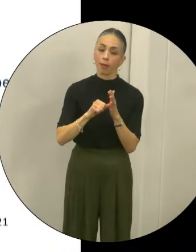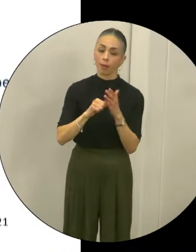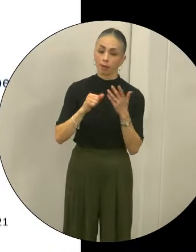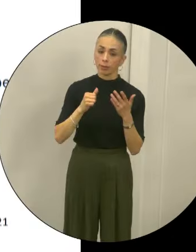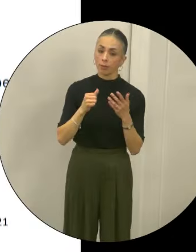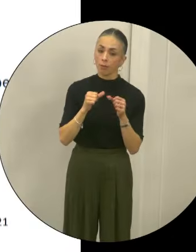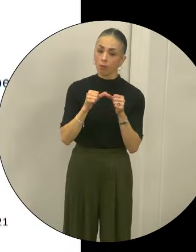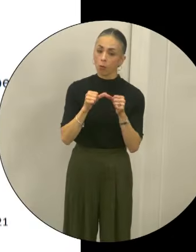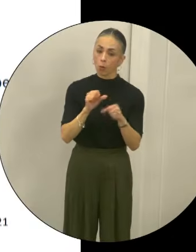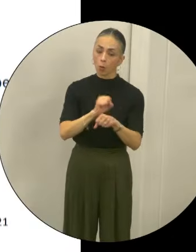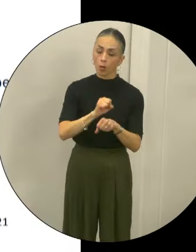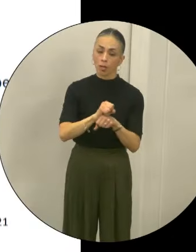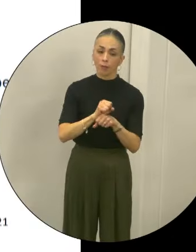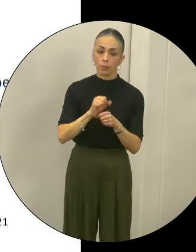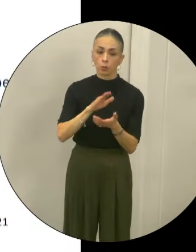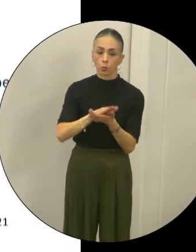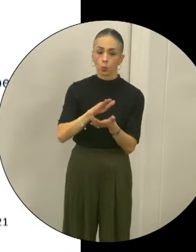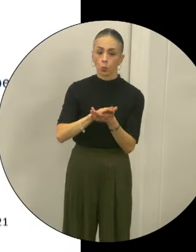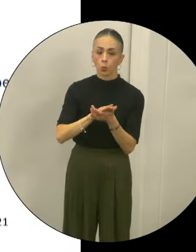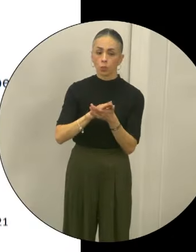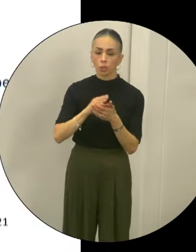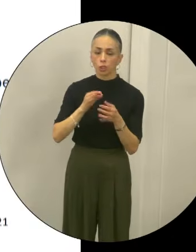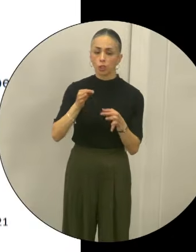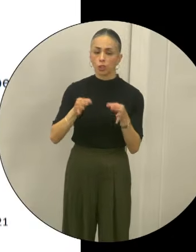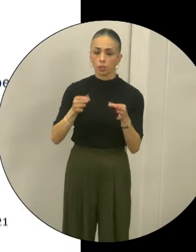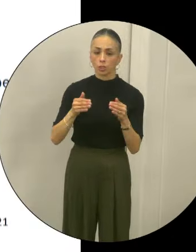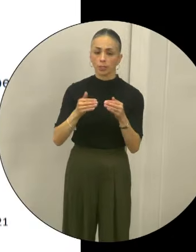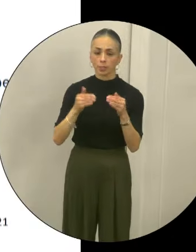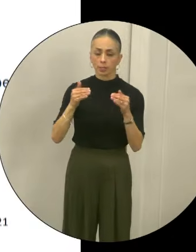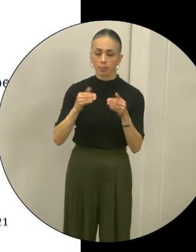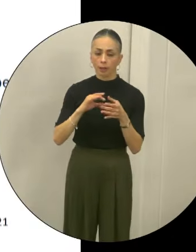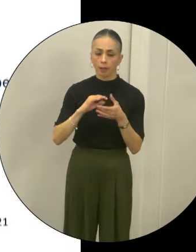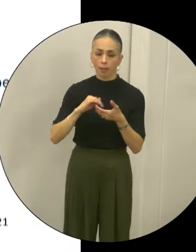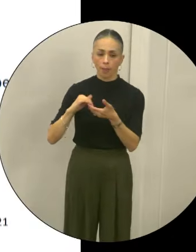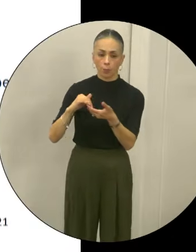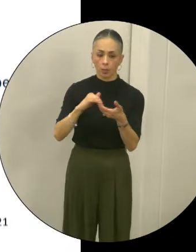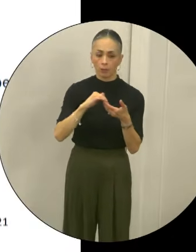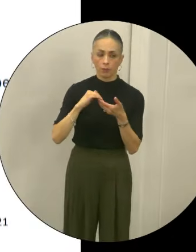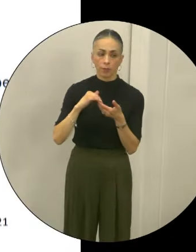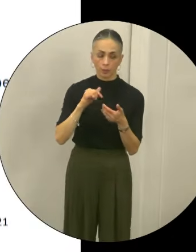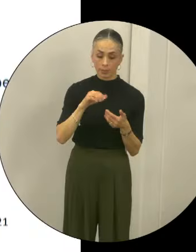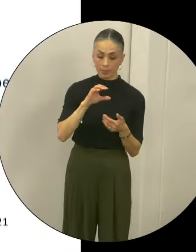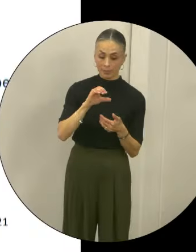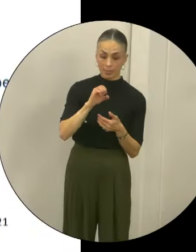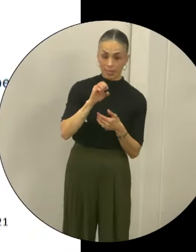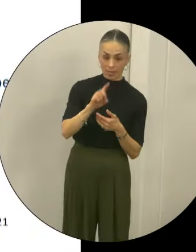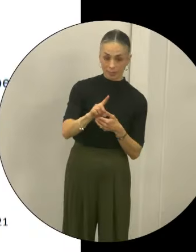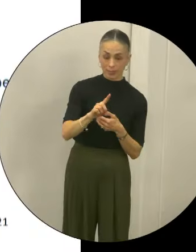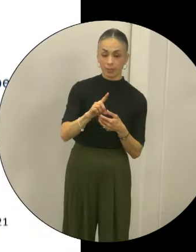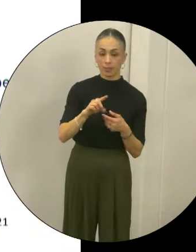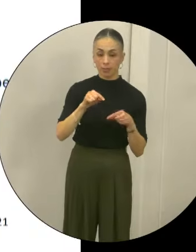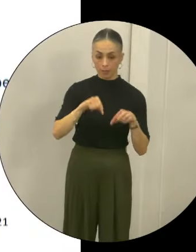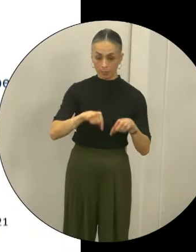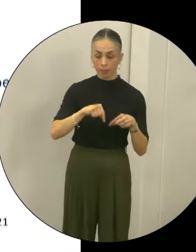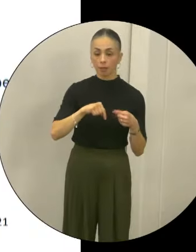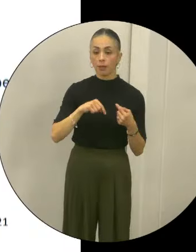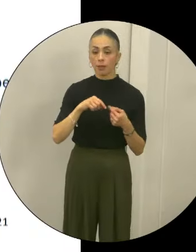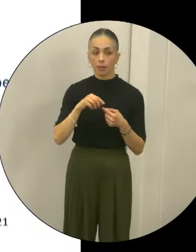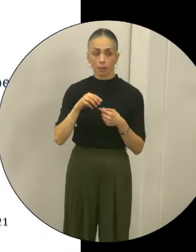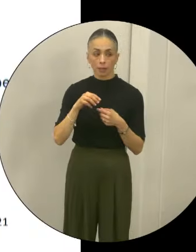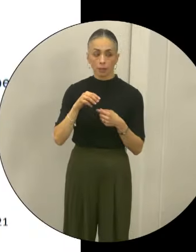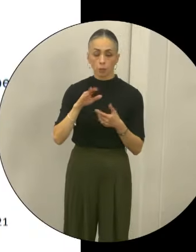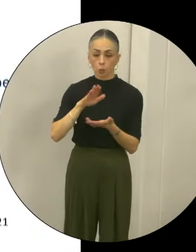of the School Justice Collaborative. This longstanding partnership amongst the Clark County School District, CCSD,